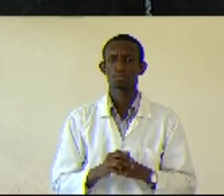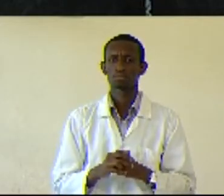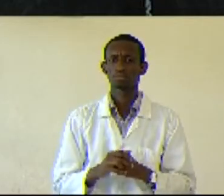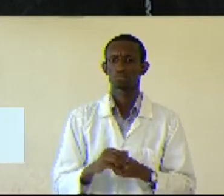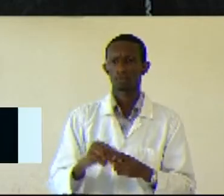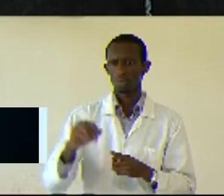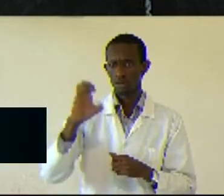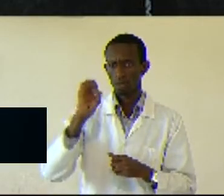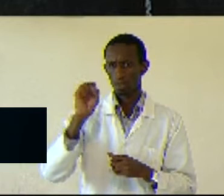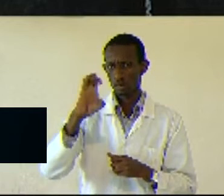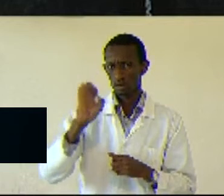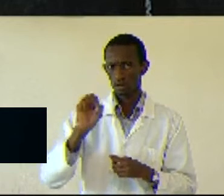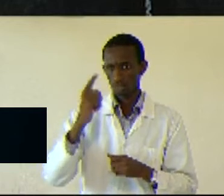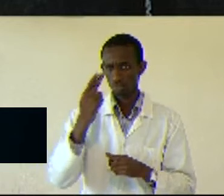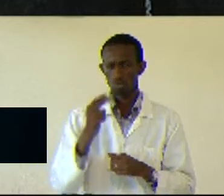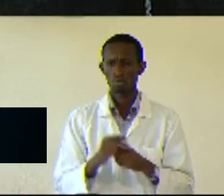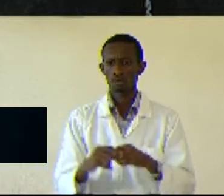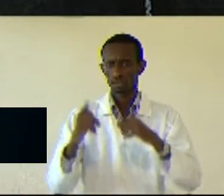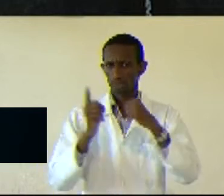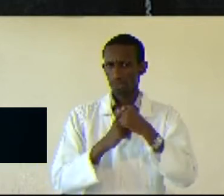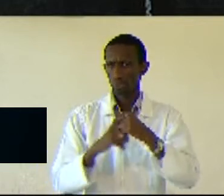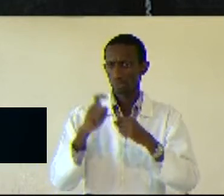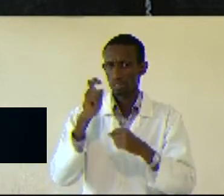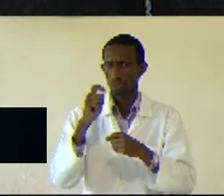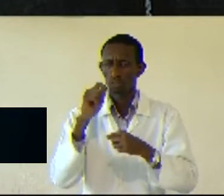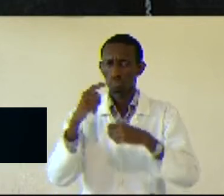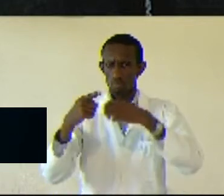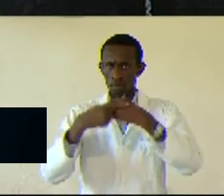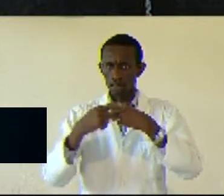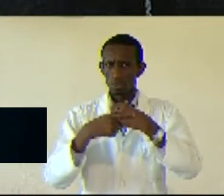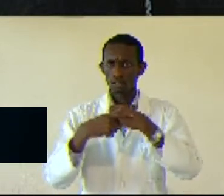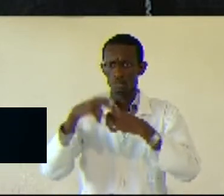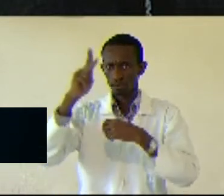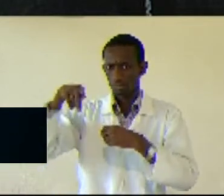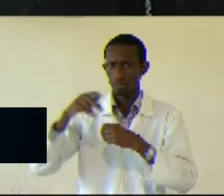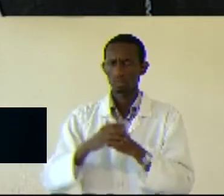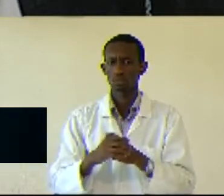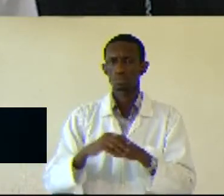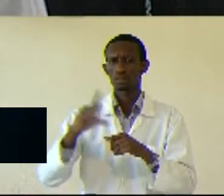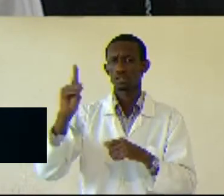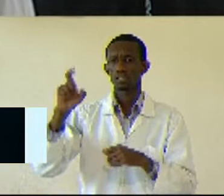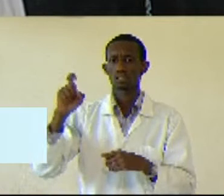of 6x minus pi dx. You know that